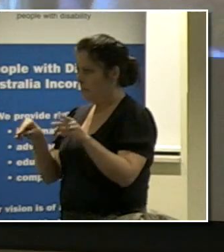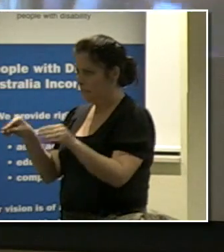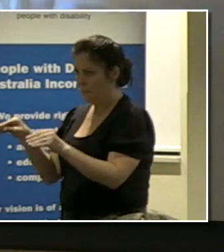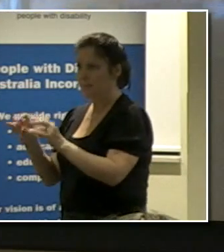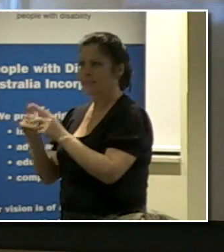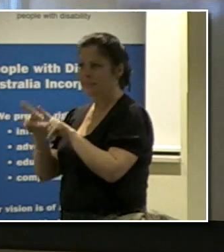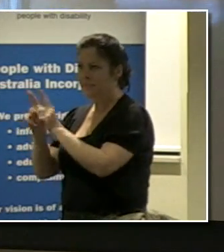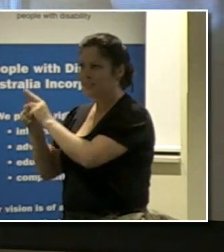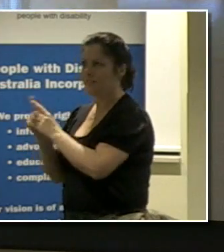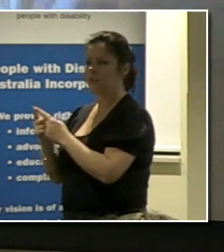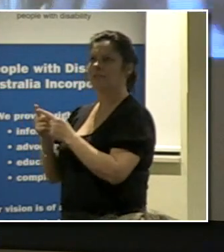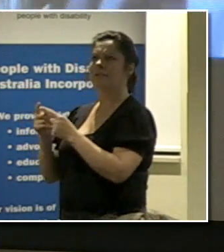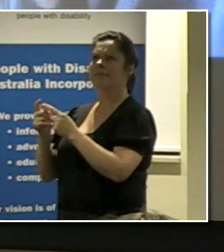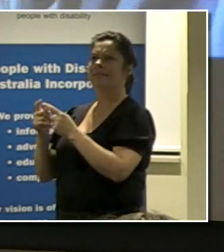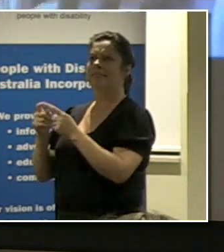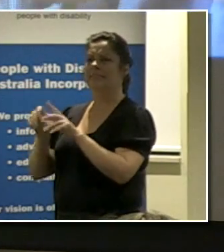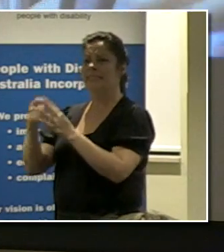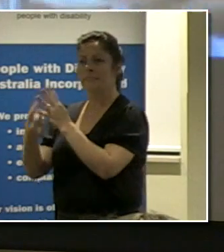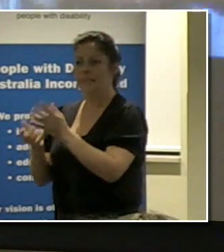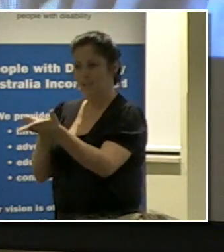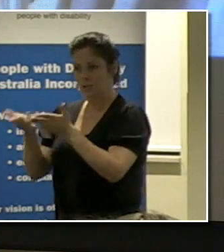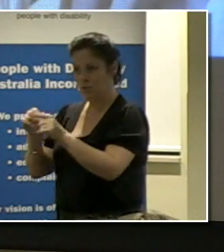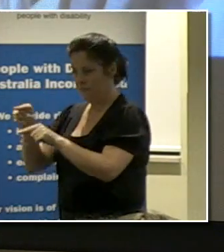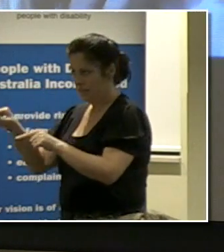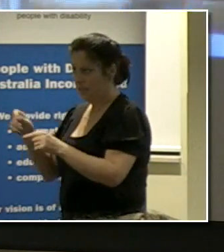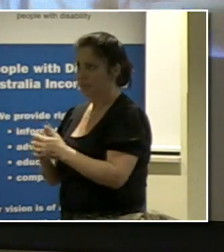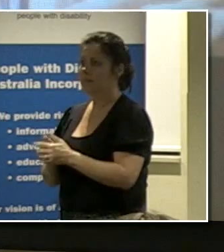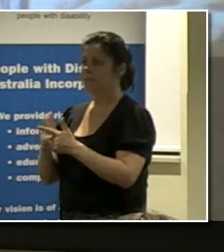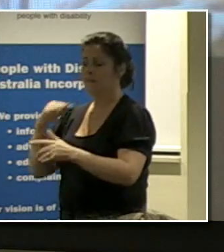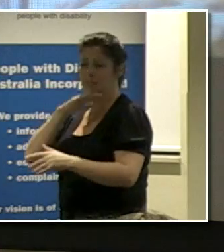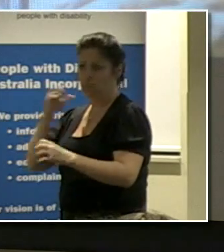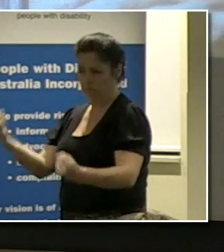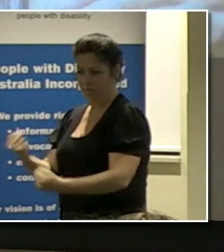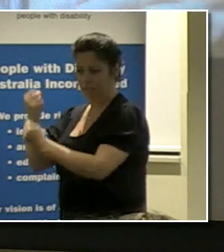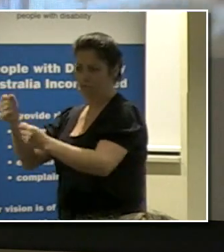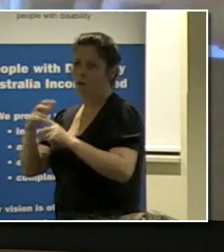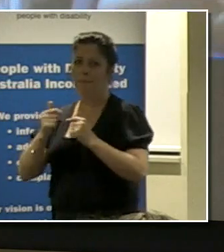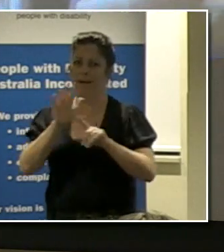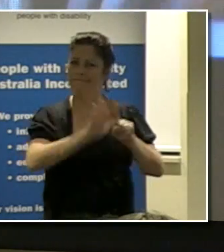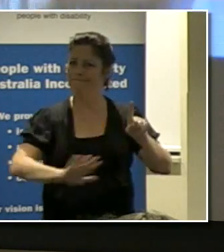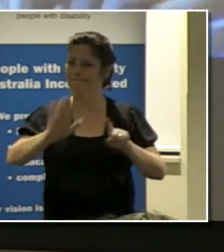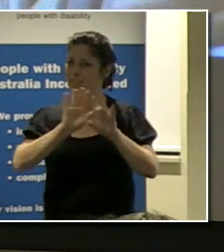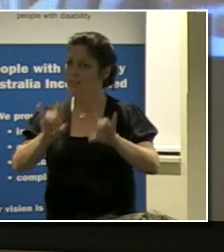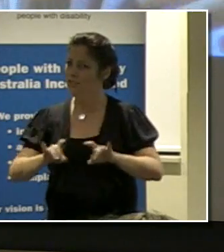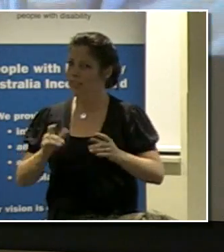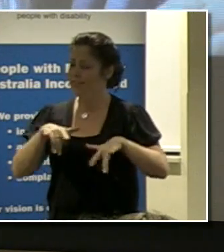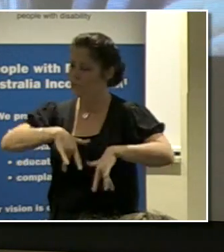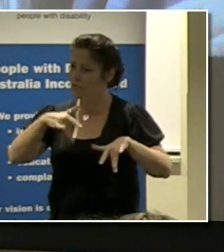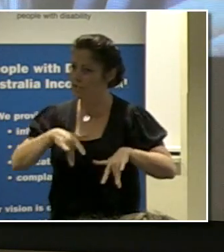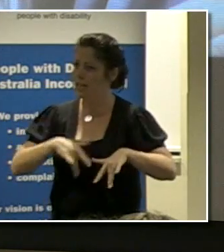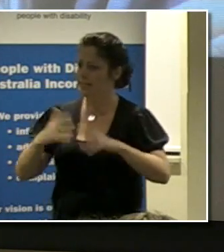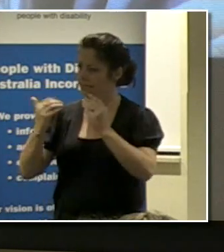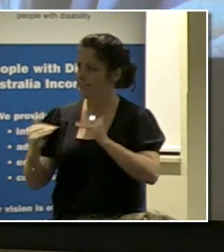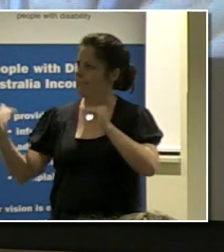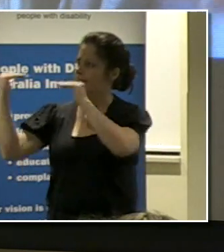It's very strong in Victoria, but it's very undeveloped elsewhere around Australia. And we'd like to see those